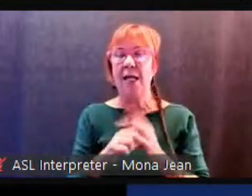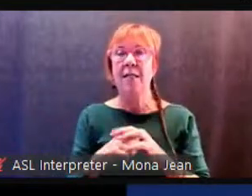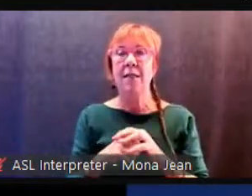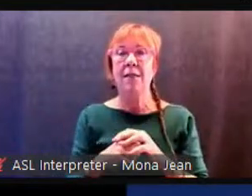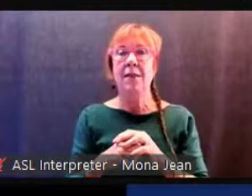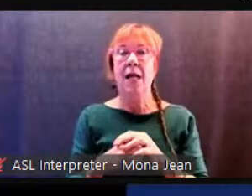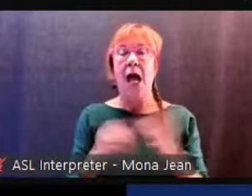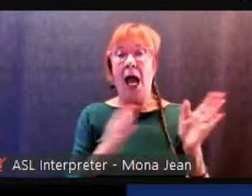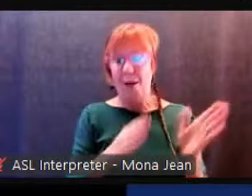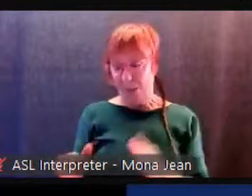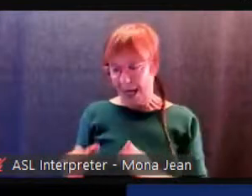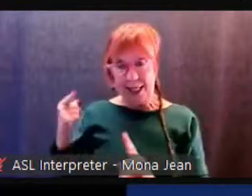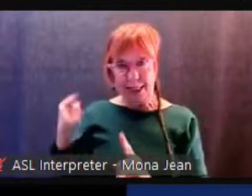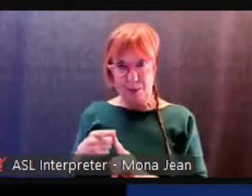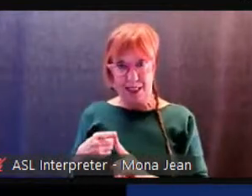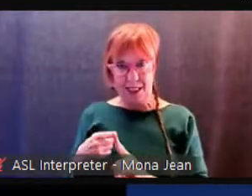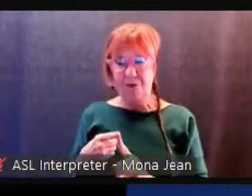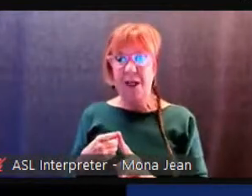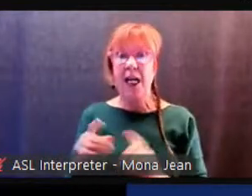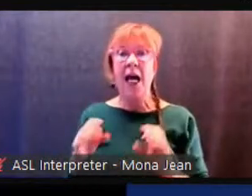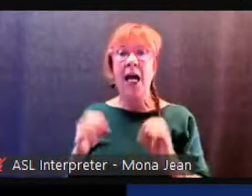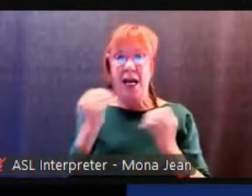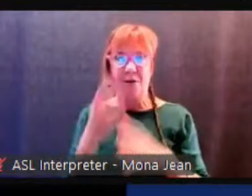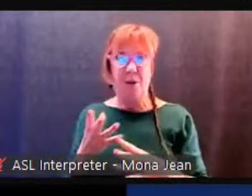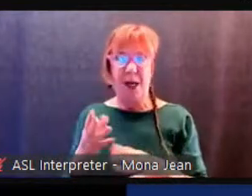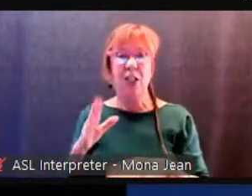planning specific information can be found at